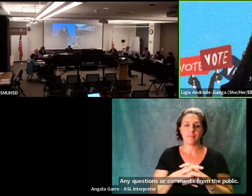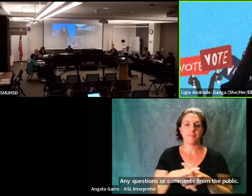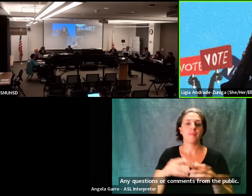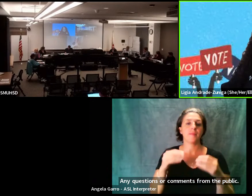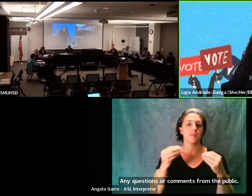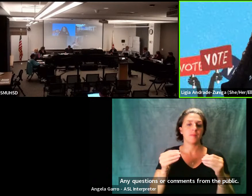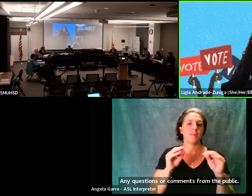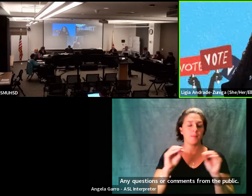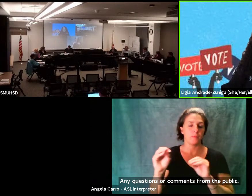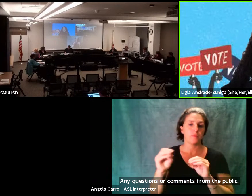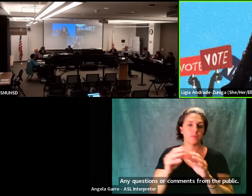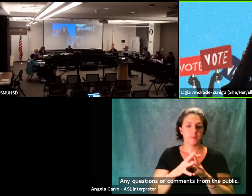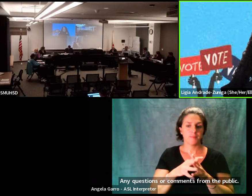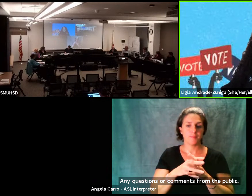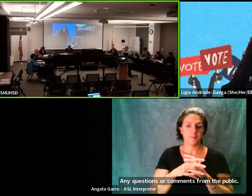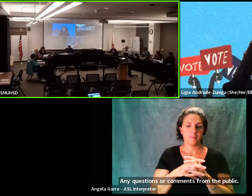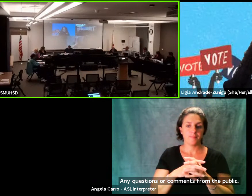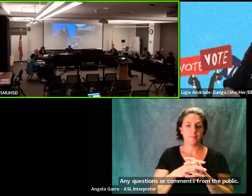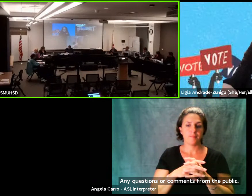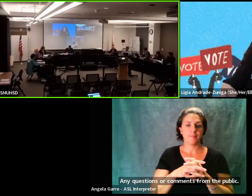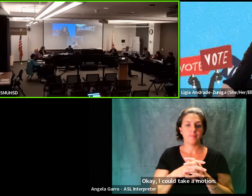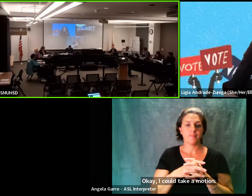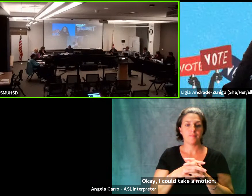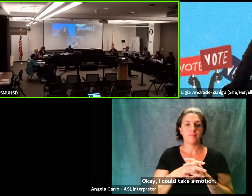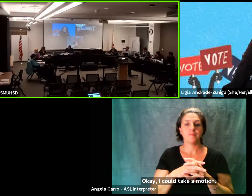motion. So moved.